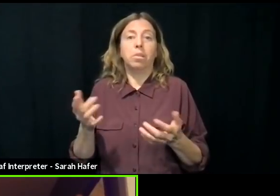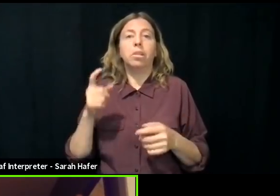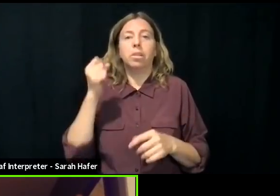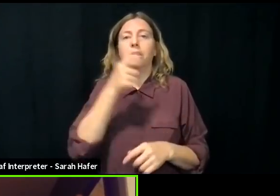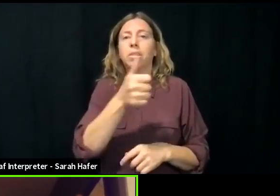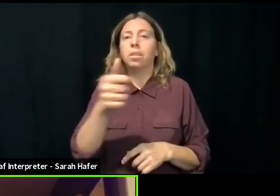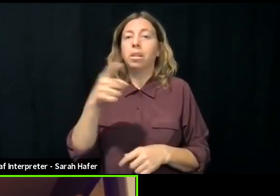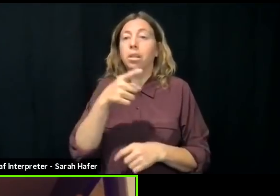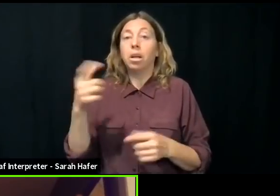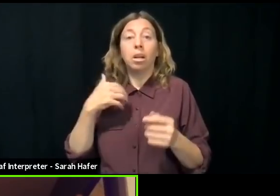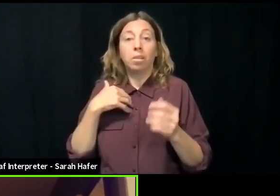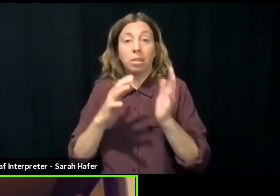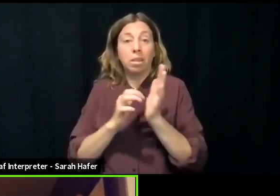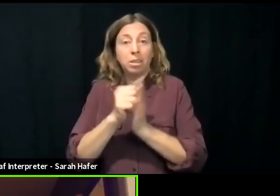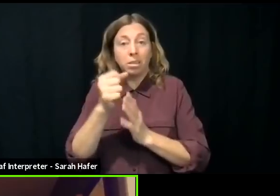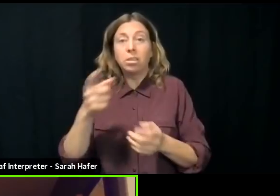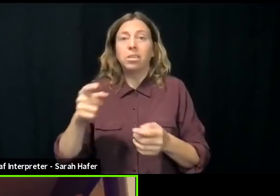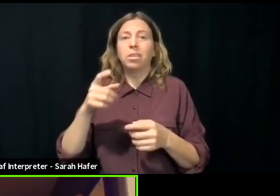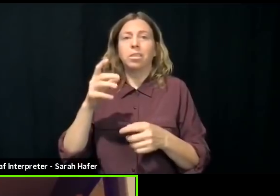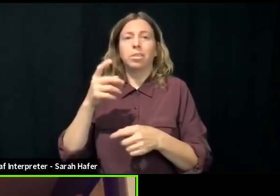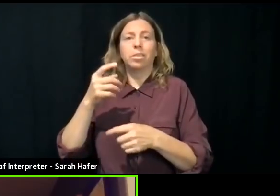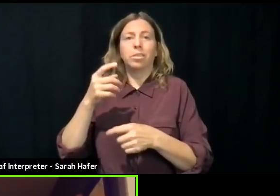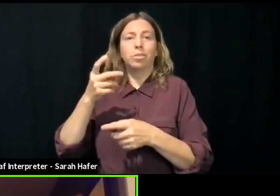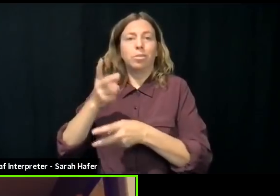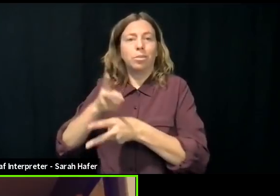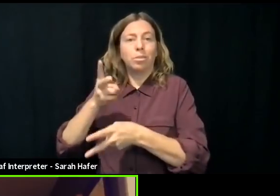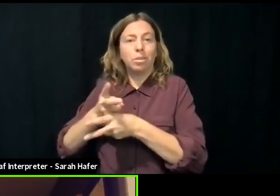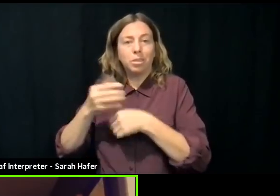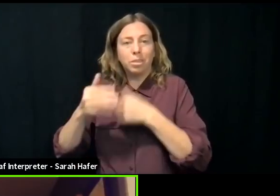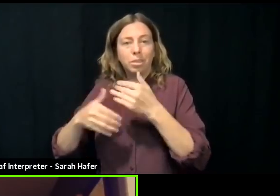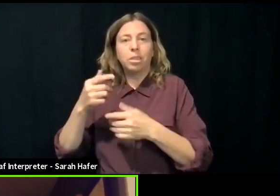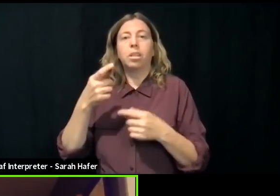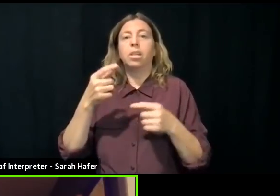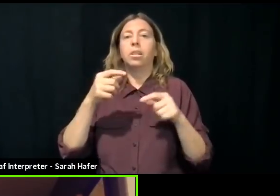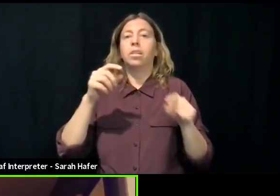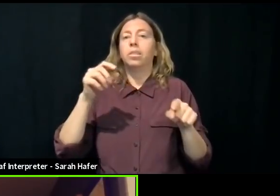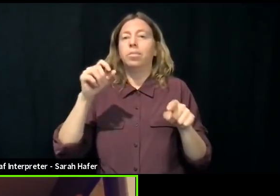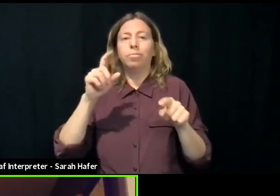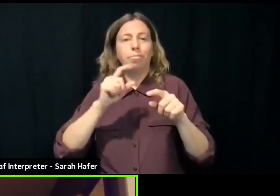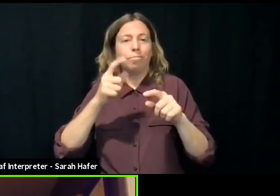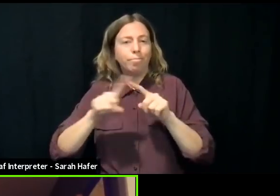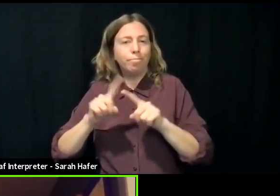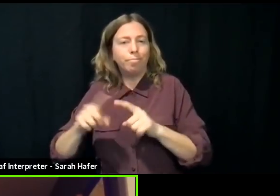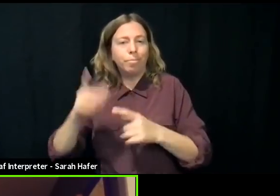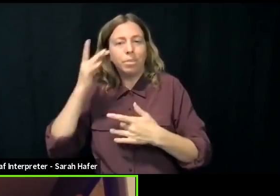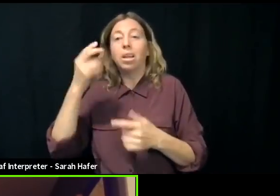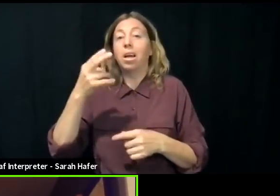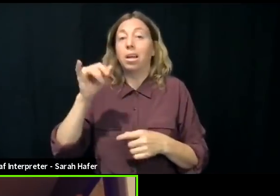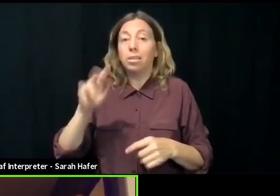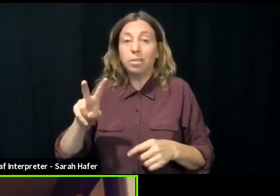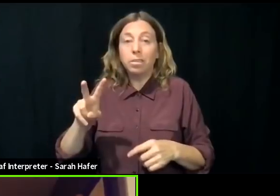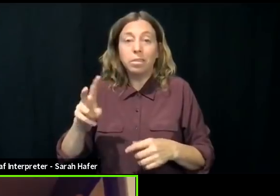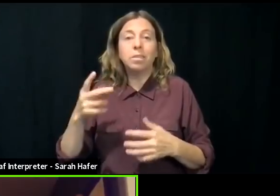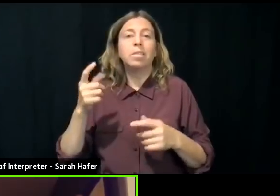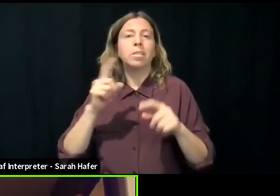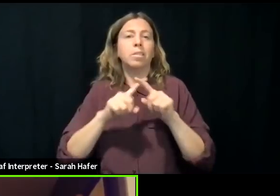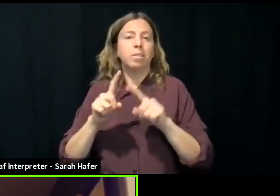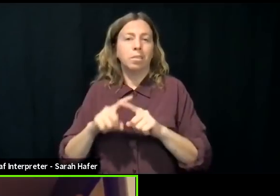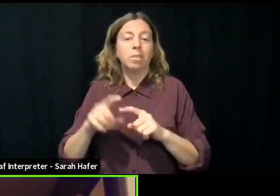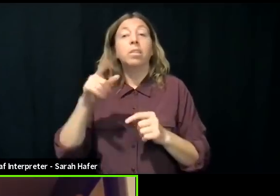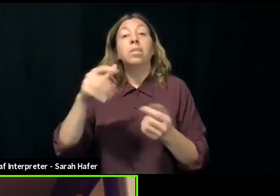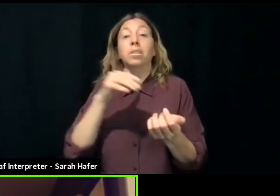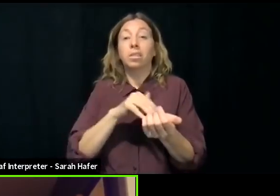with steroids, because of HIV or another reason, talk to your healthcare provider about your risk, protections you can still take after